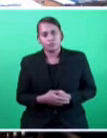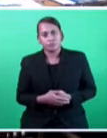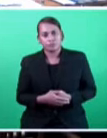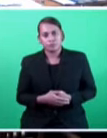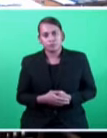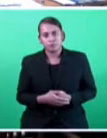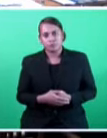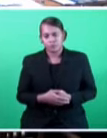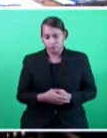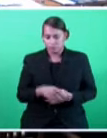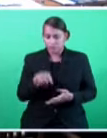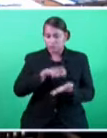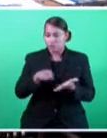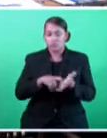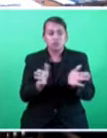Secretary General.